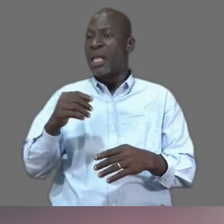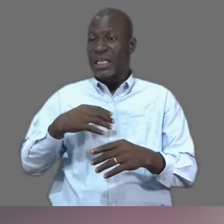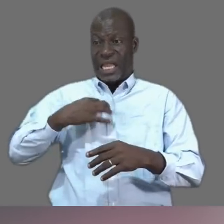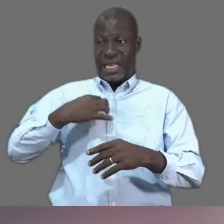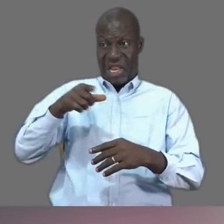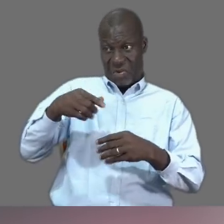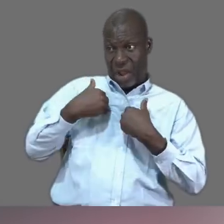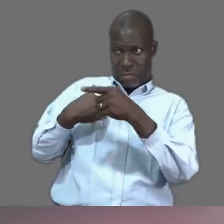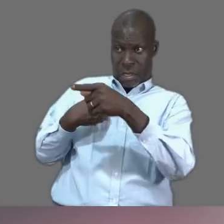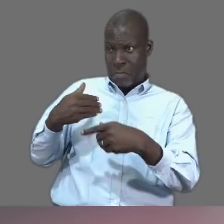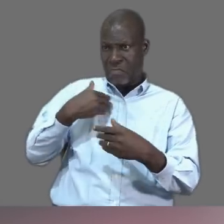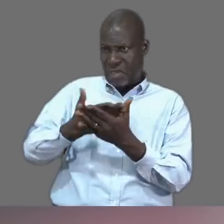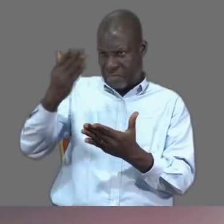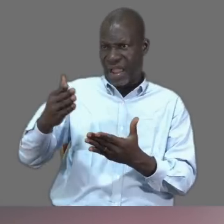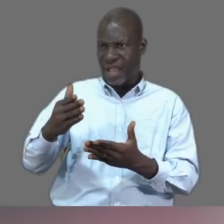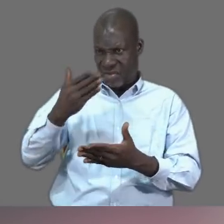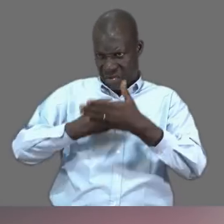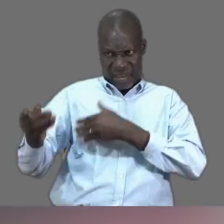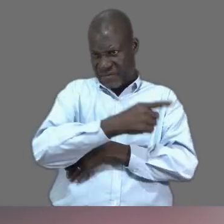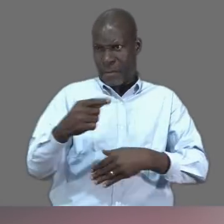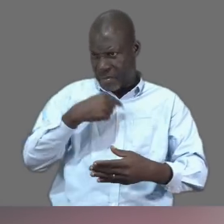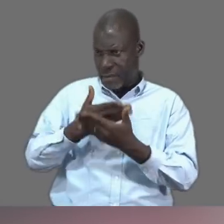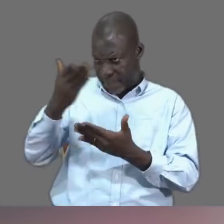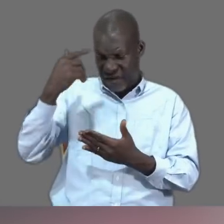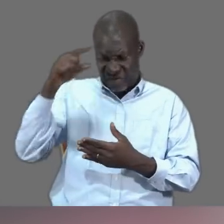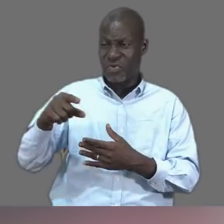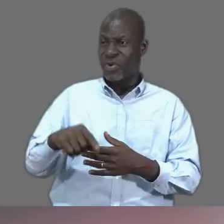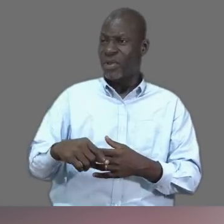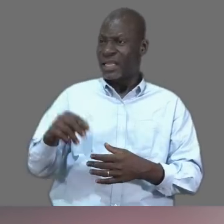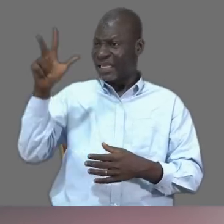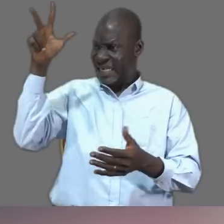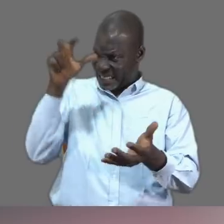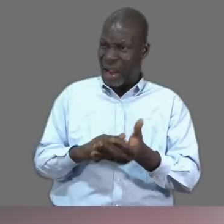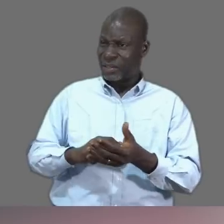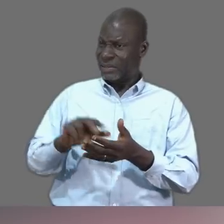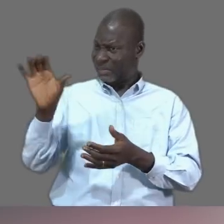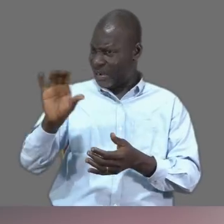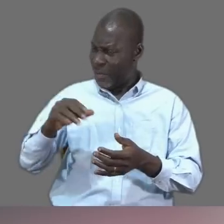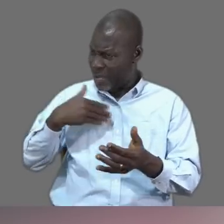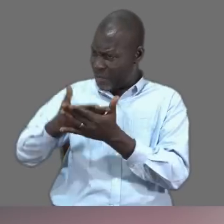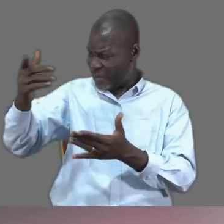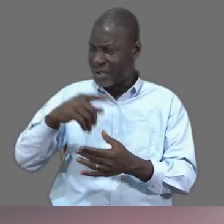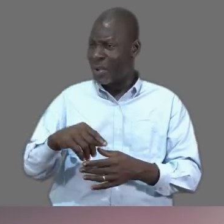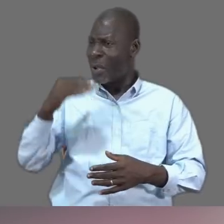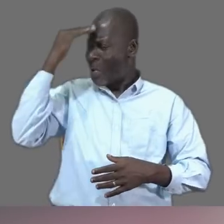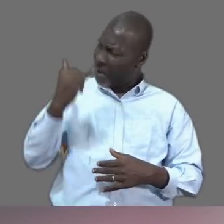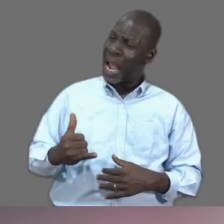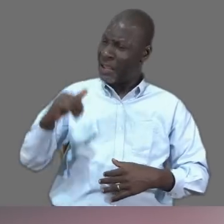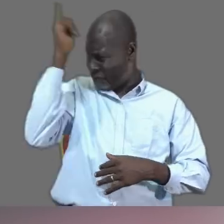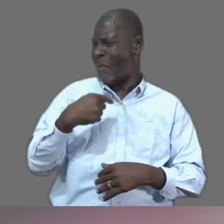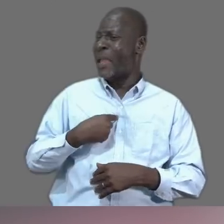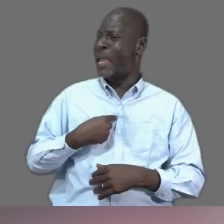new share the dowry. The birthday, Menam at a almost 3,000 Ghana, Menam a family. Now, who will you cross your say?